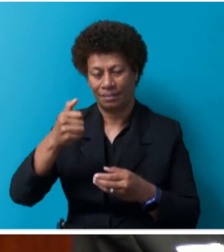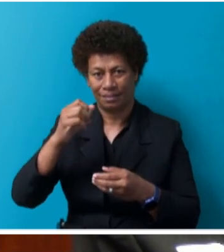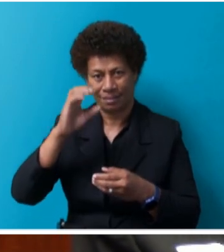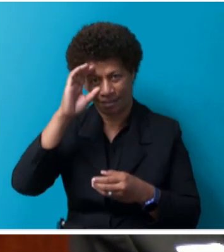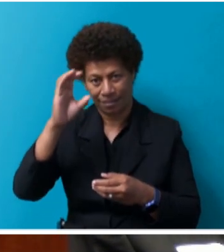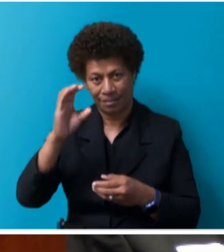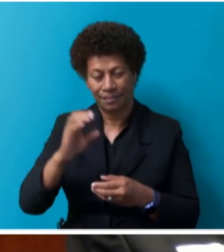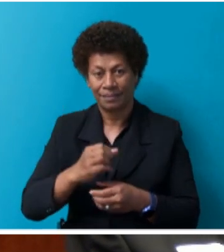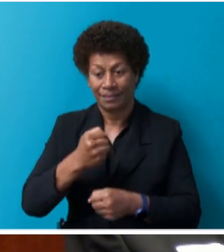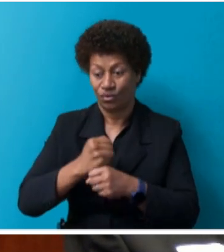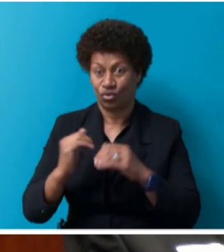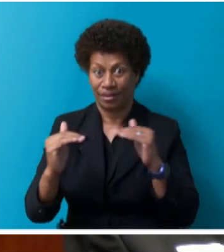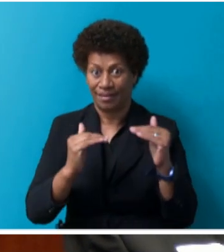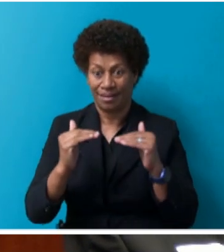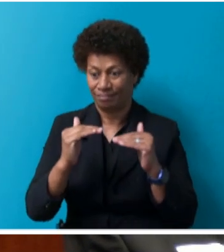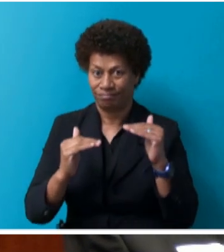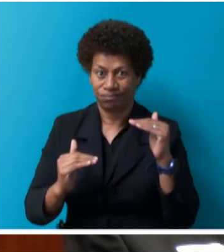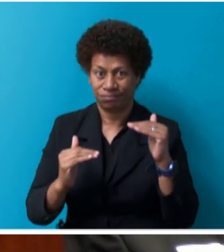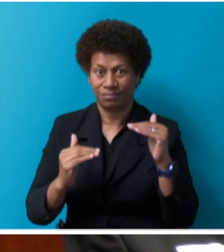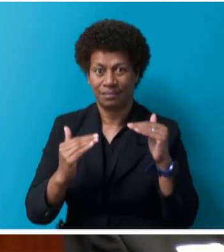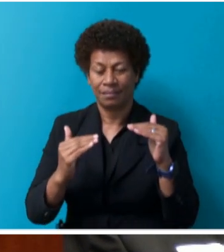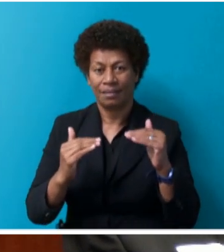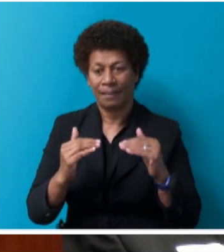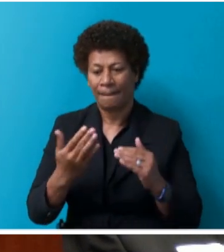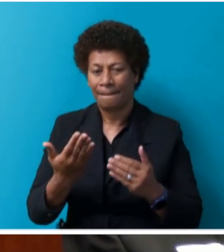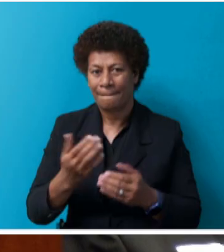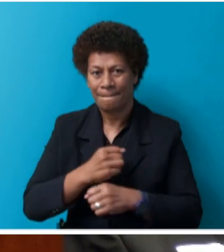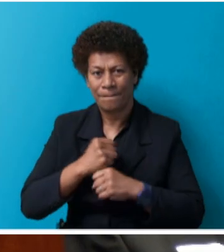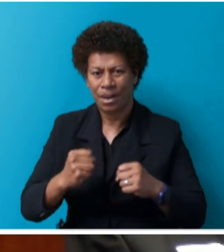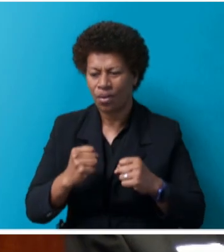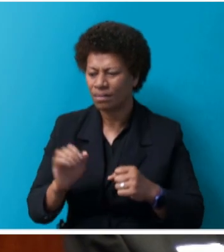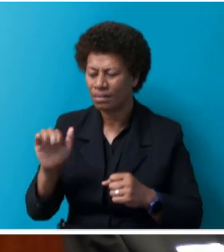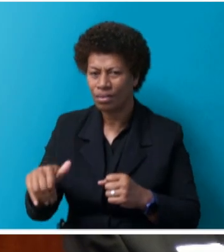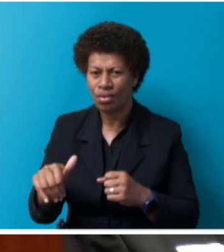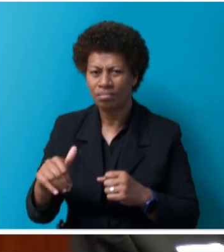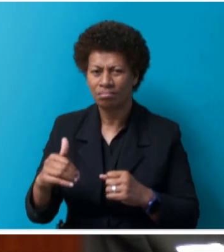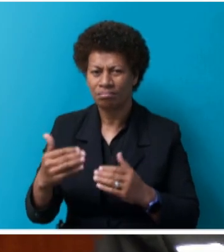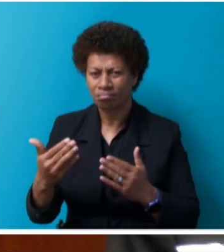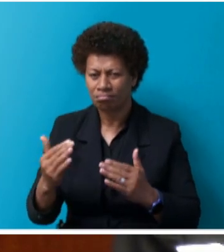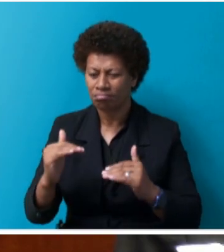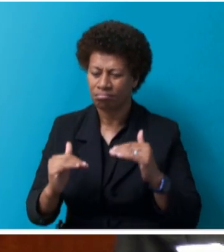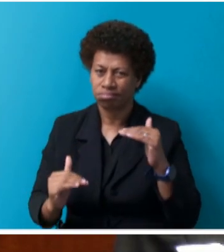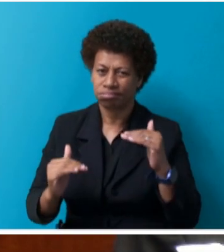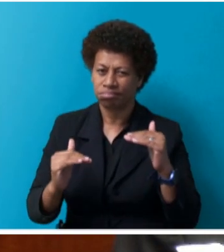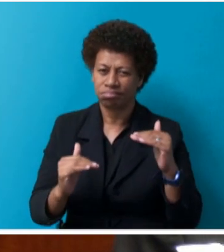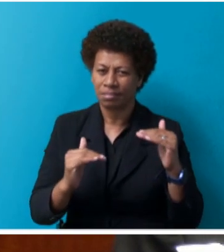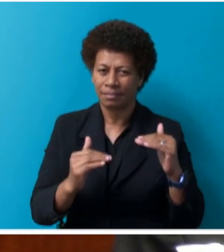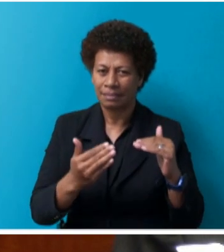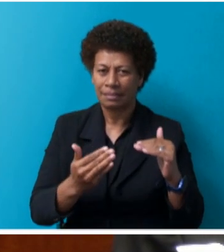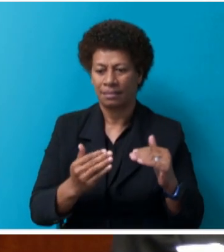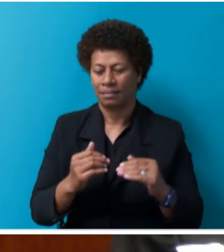Speaker, gender inequality and entrenched power imbalances within households and society remain fundamental root causes